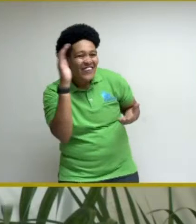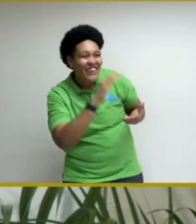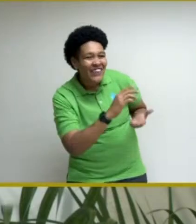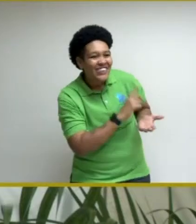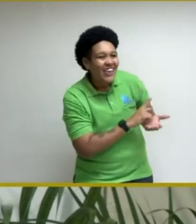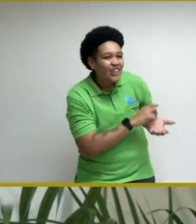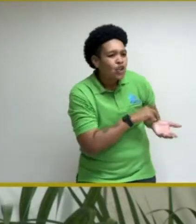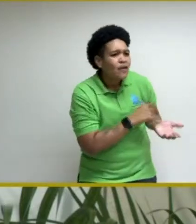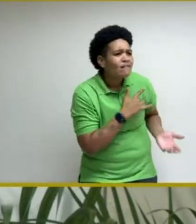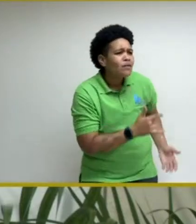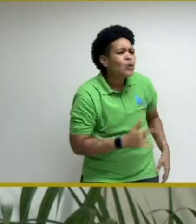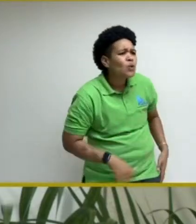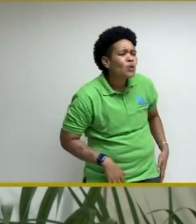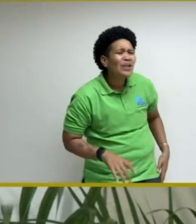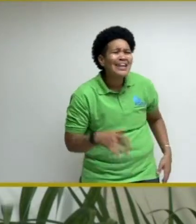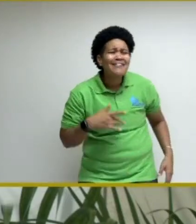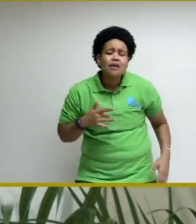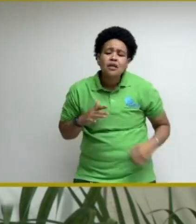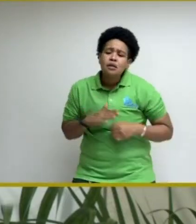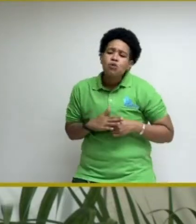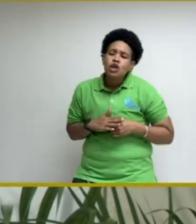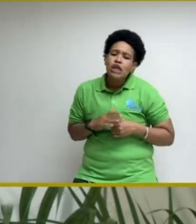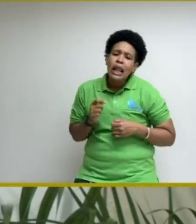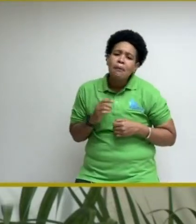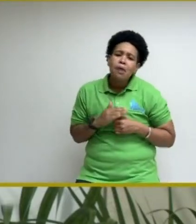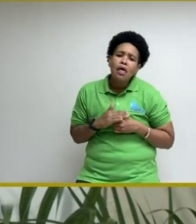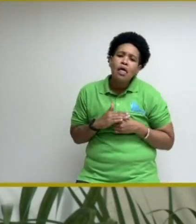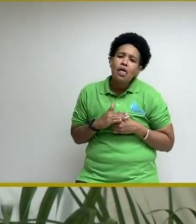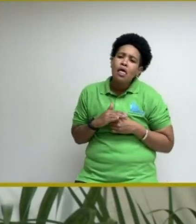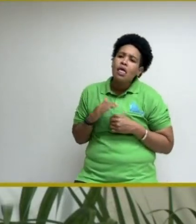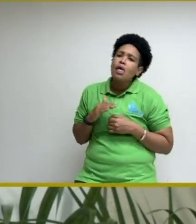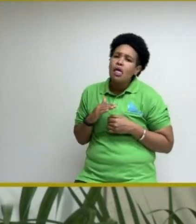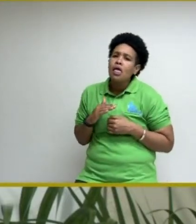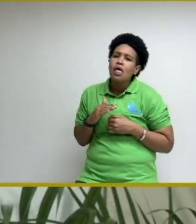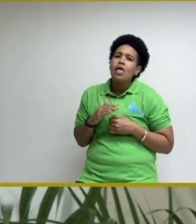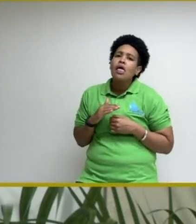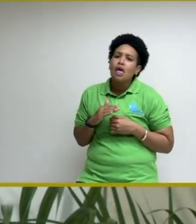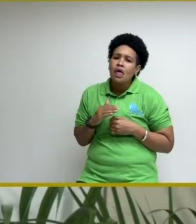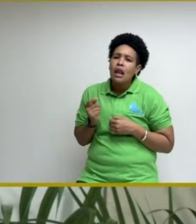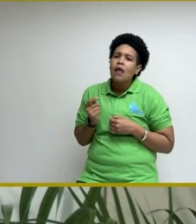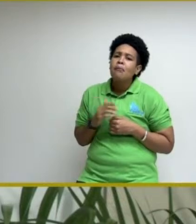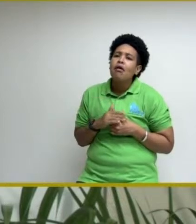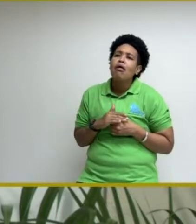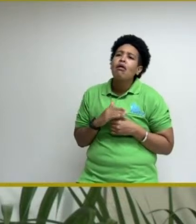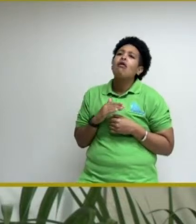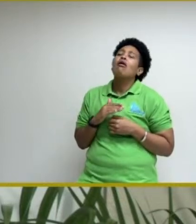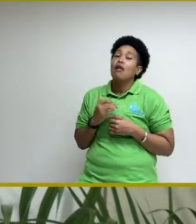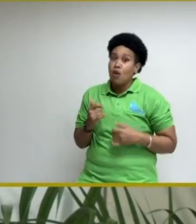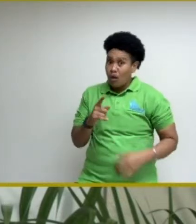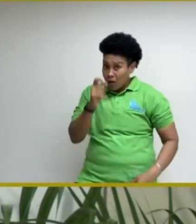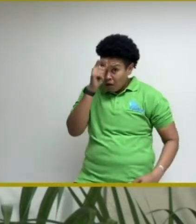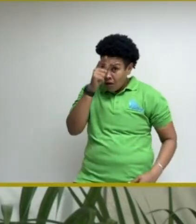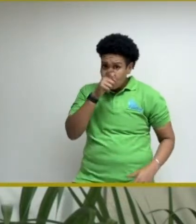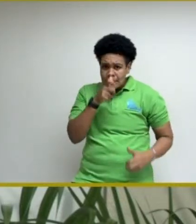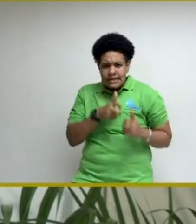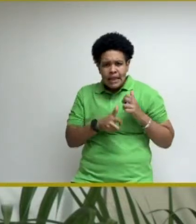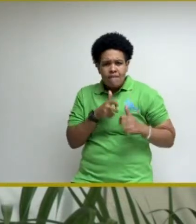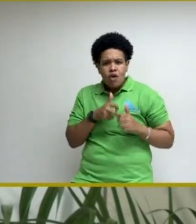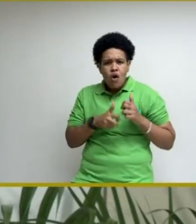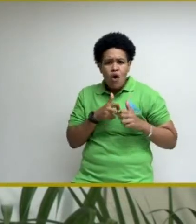going down and to have a little ease of the pressure right now. And it is very, very difficult if